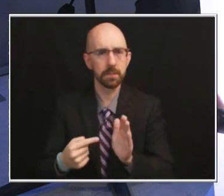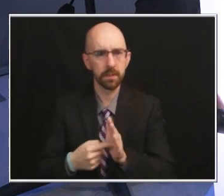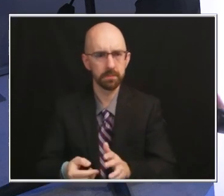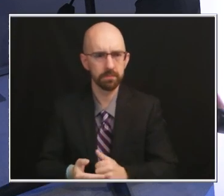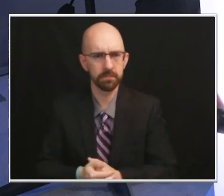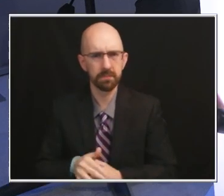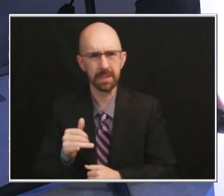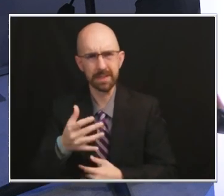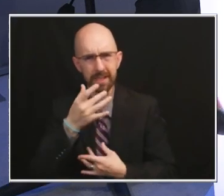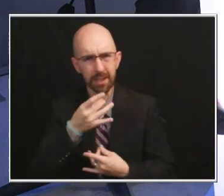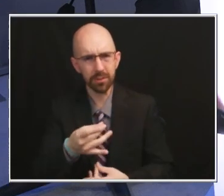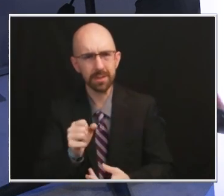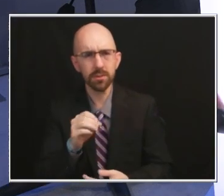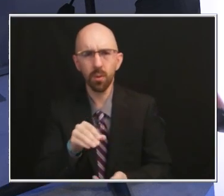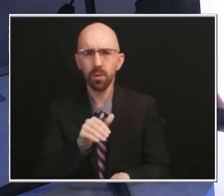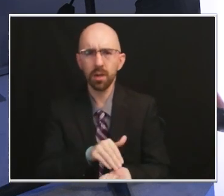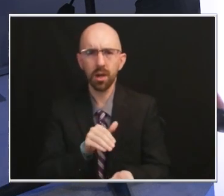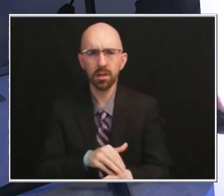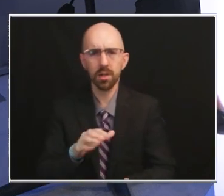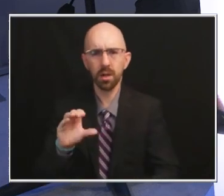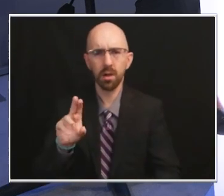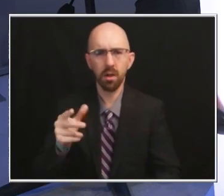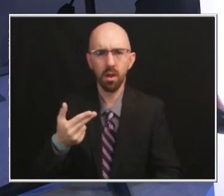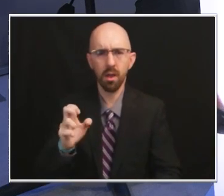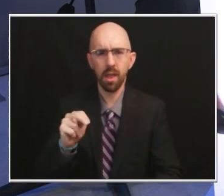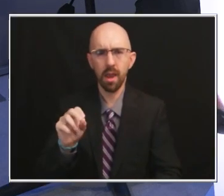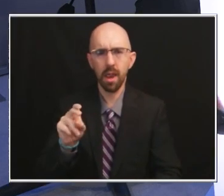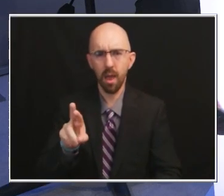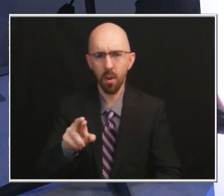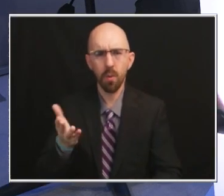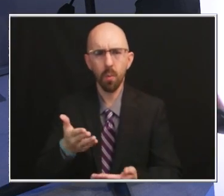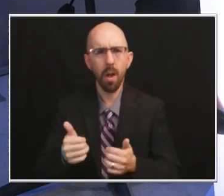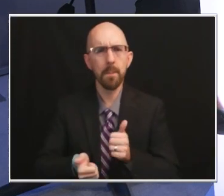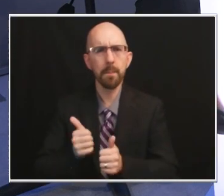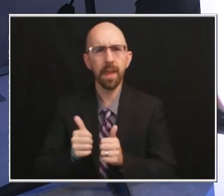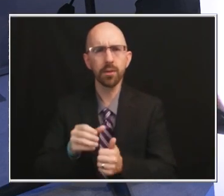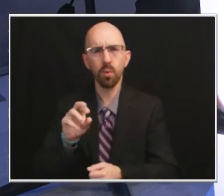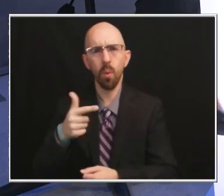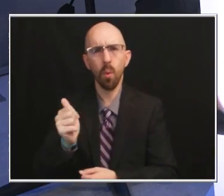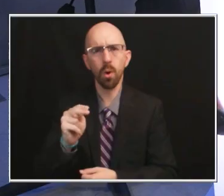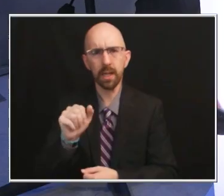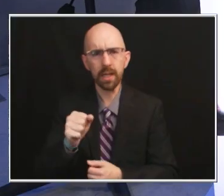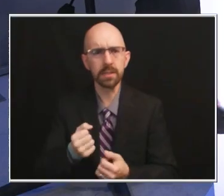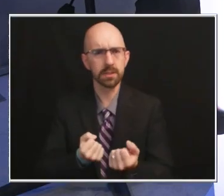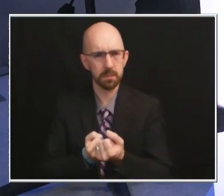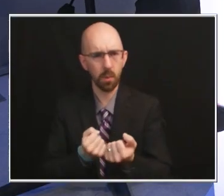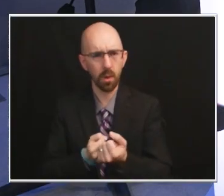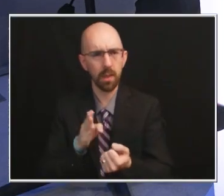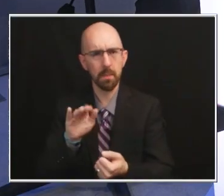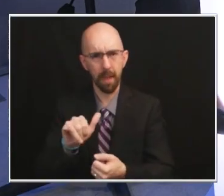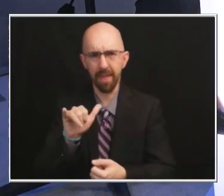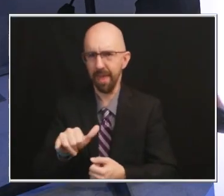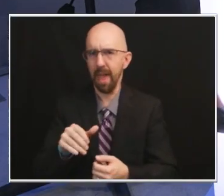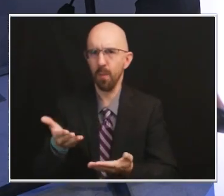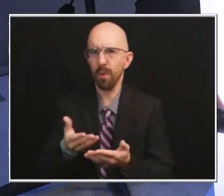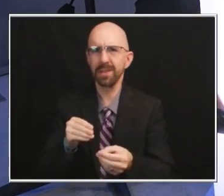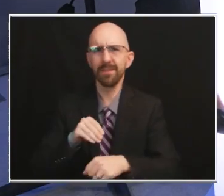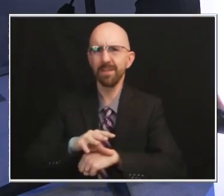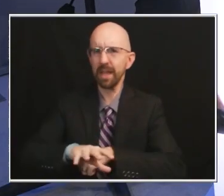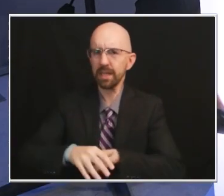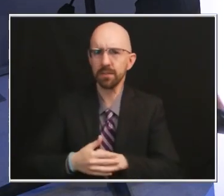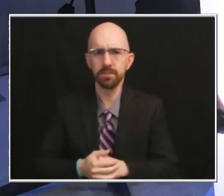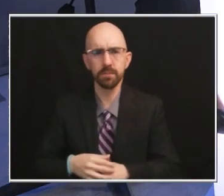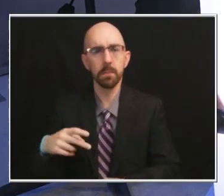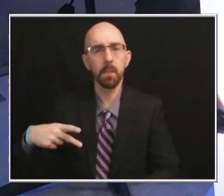So Dr. Kokenauer, what major organs are affected and supported by the pelvic floor? The pelvic floor is sitting